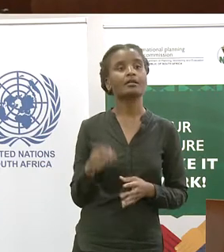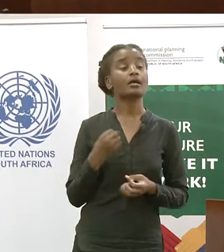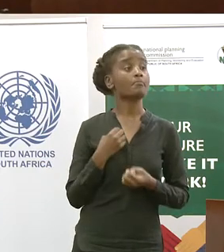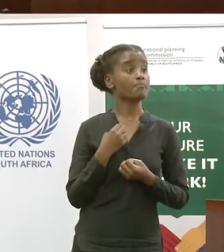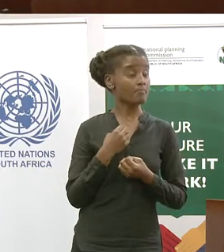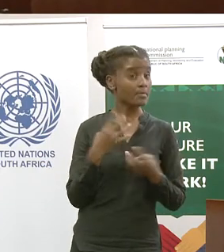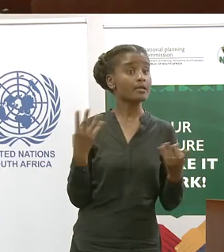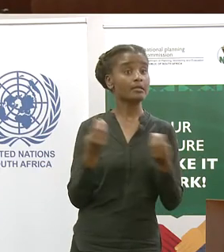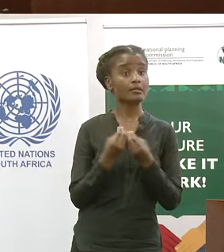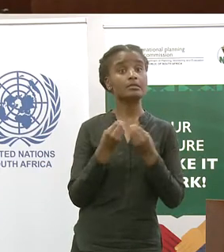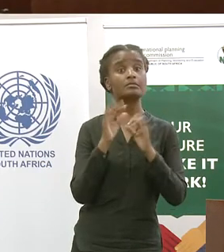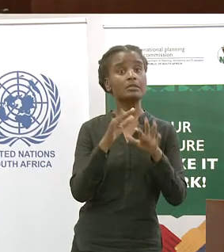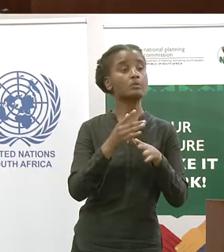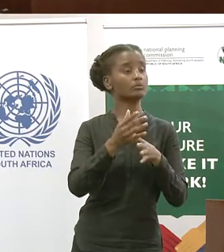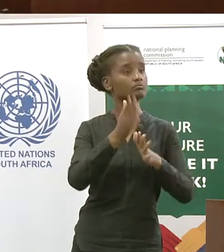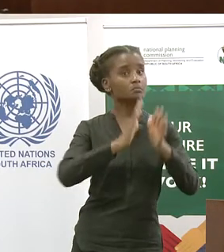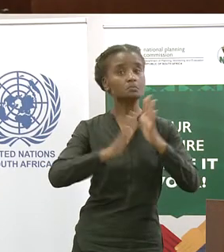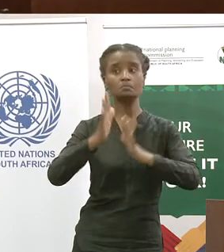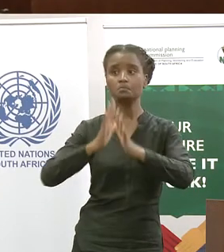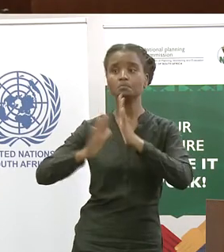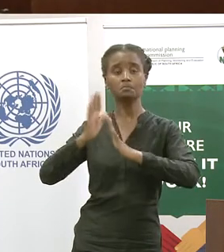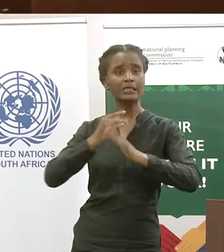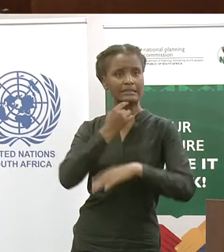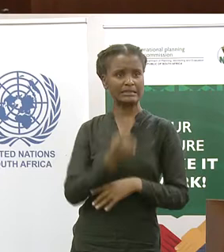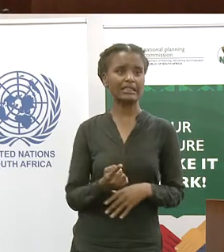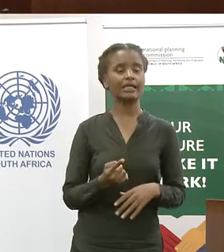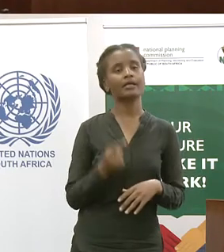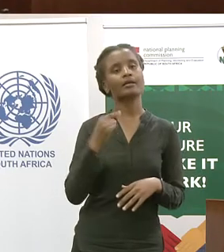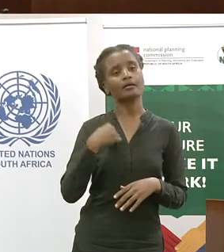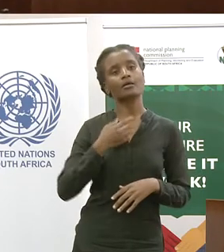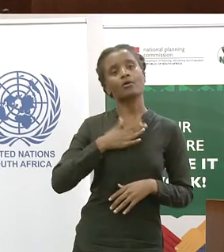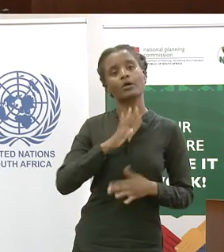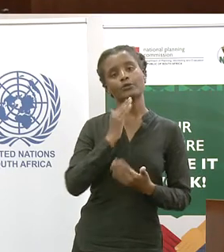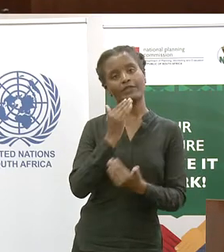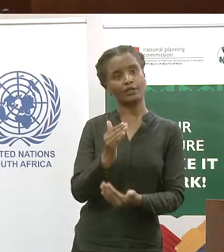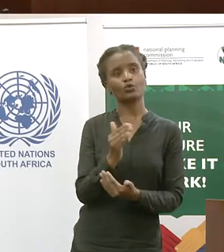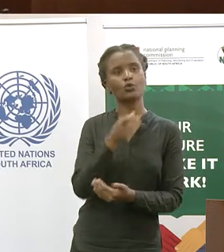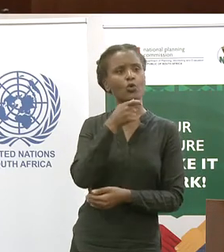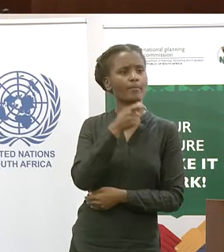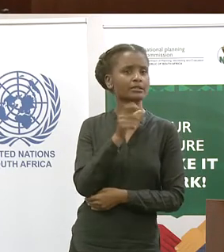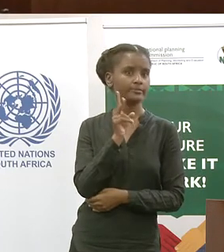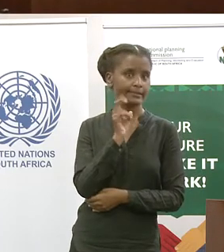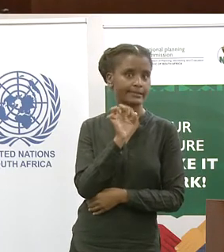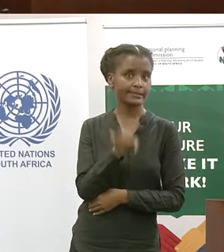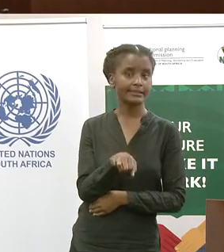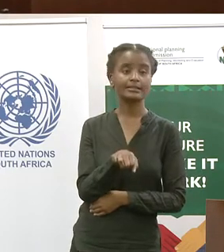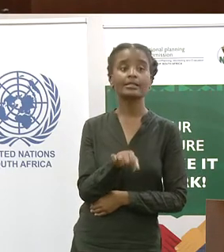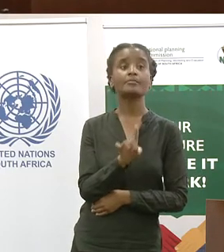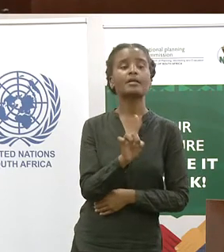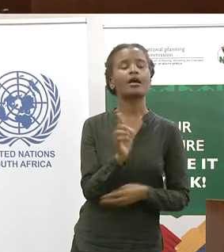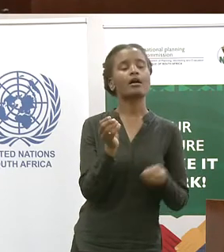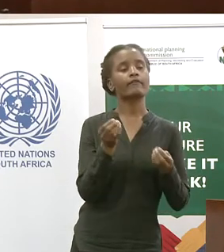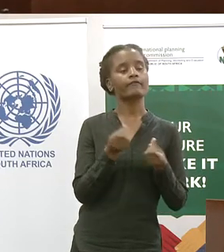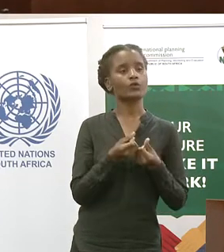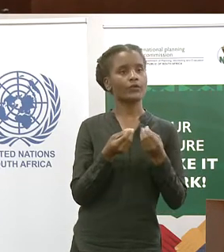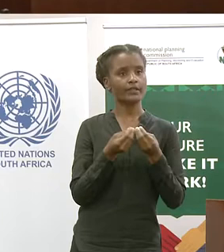said. We appreciate and we want to say thank you. We've heard the comments. I think there's a few things that I want us to